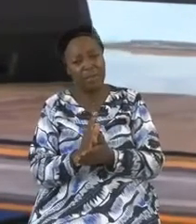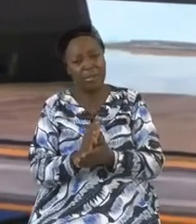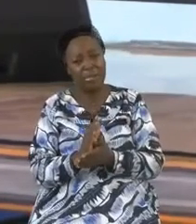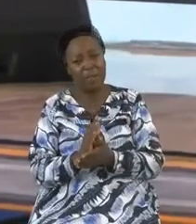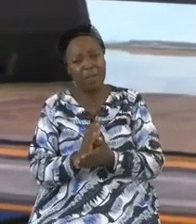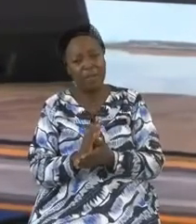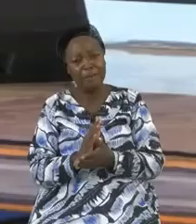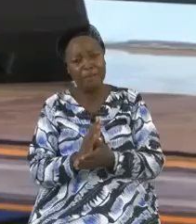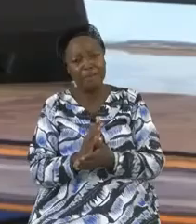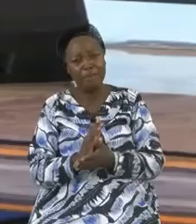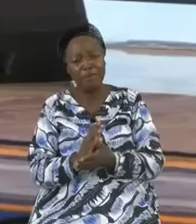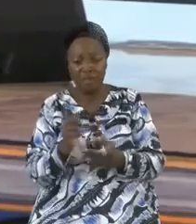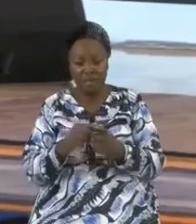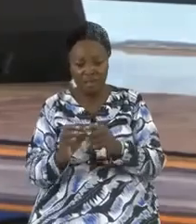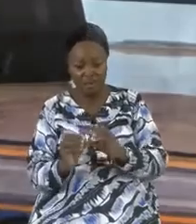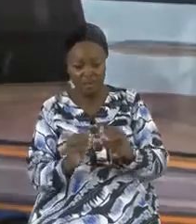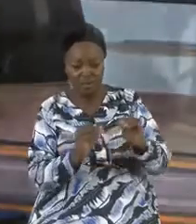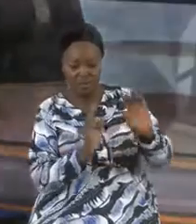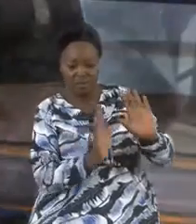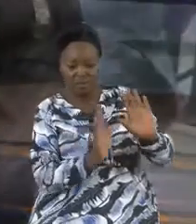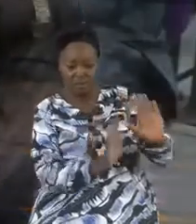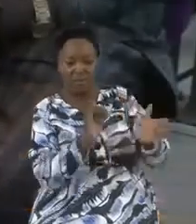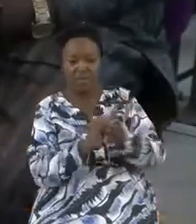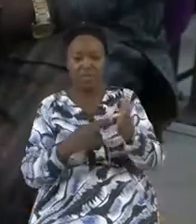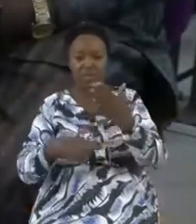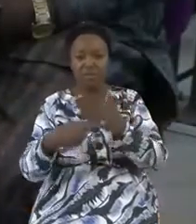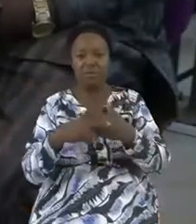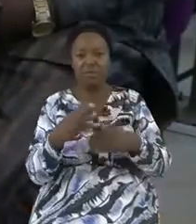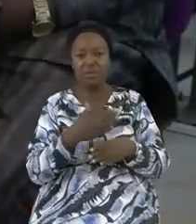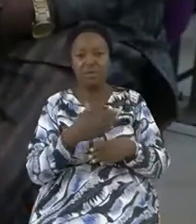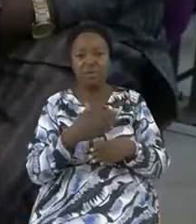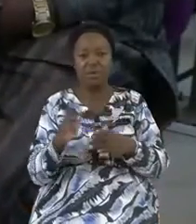leave that restitution apart. They take money. Okay, if it's to keep money, and